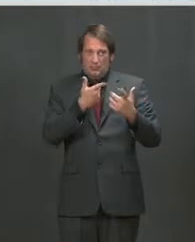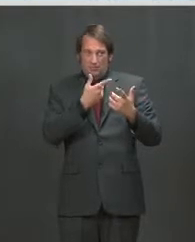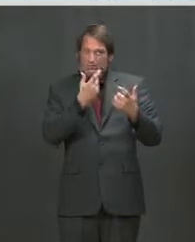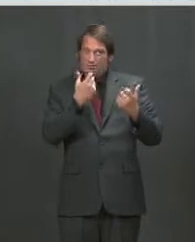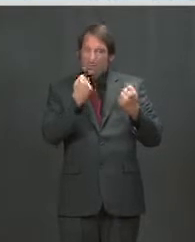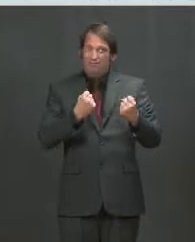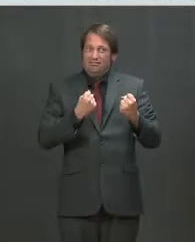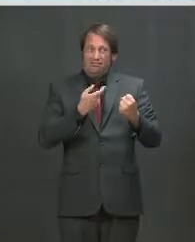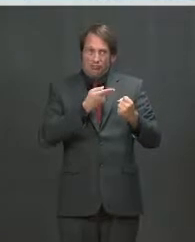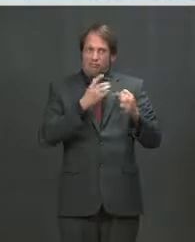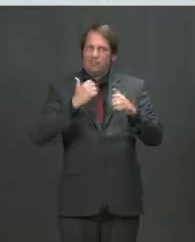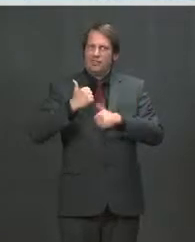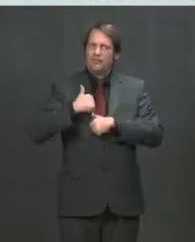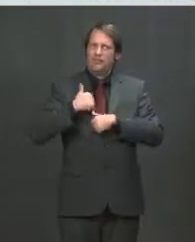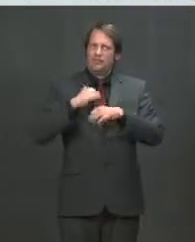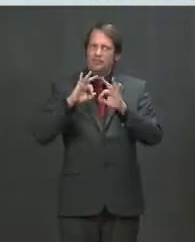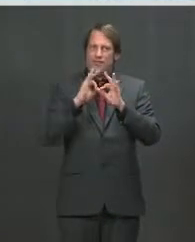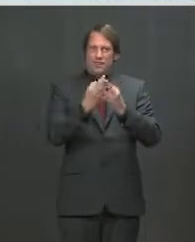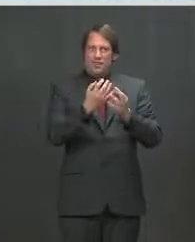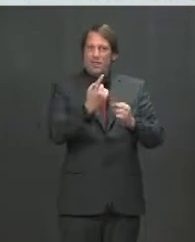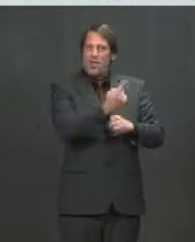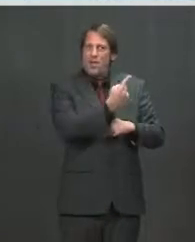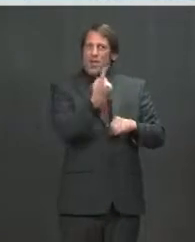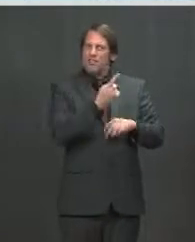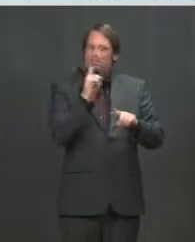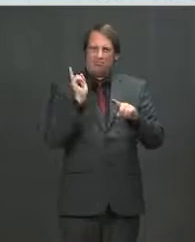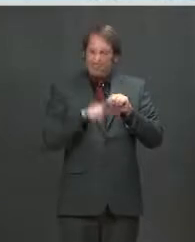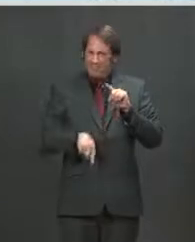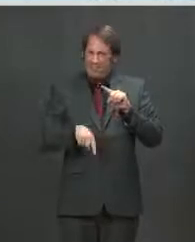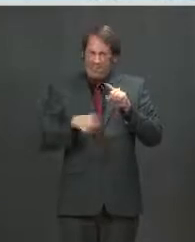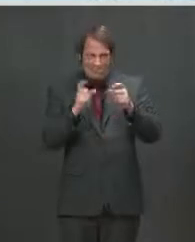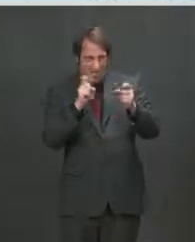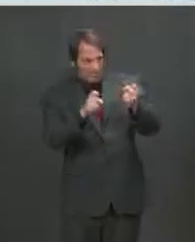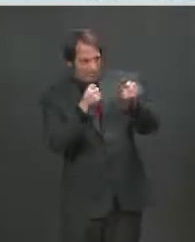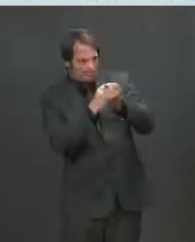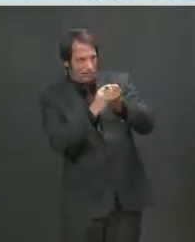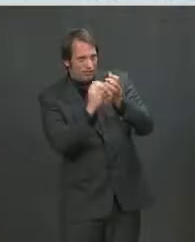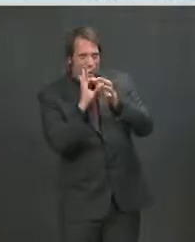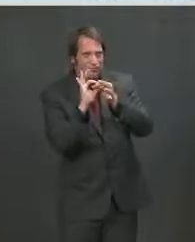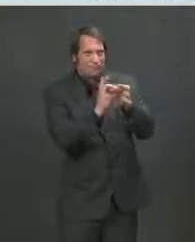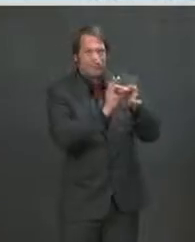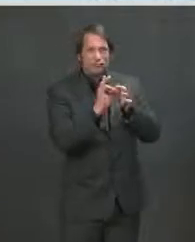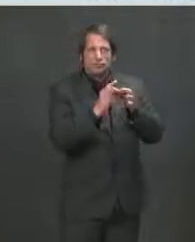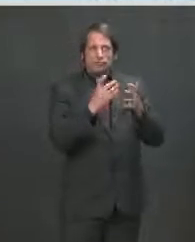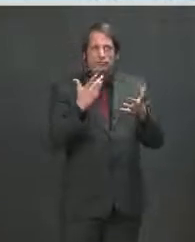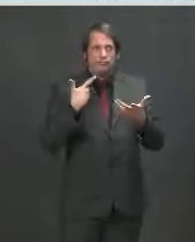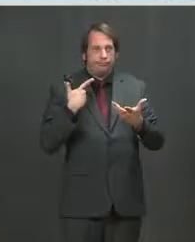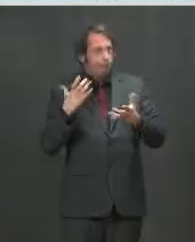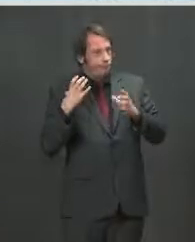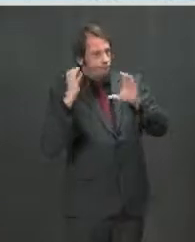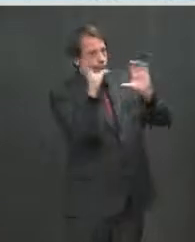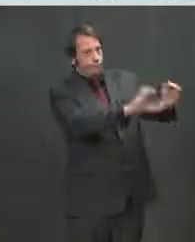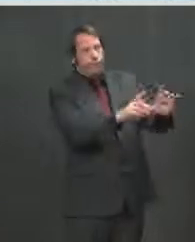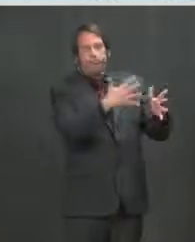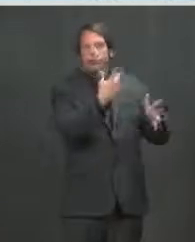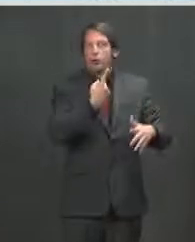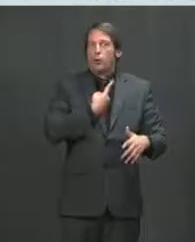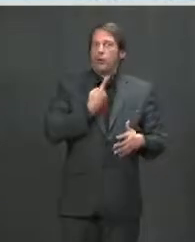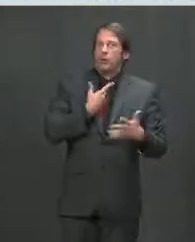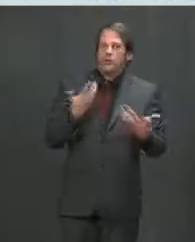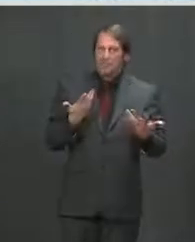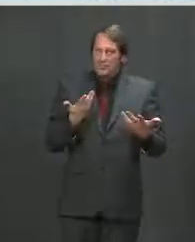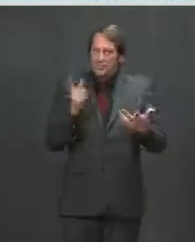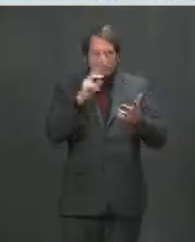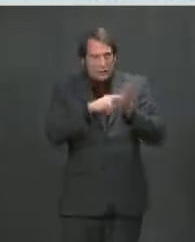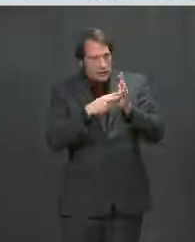alone. We have to help you carry this weight by improving access to mental health resources,